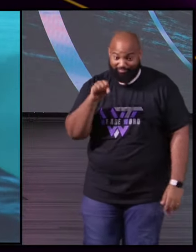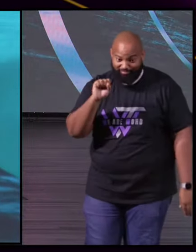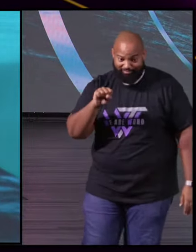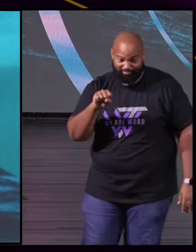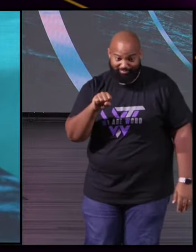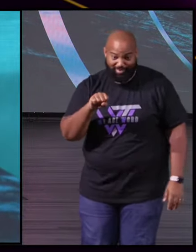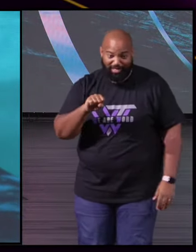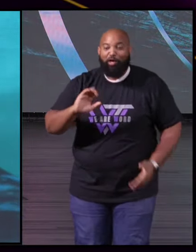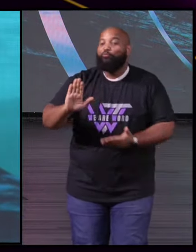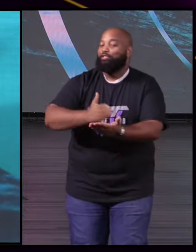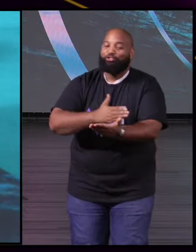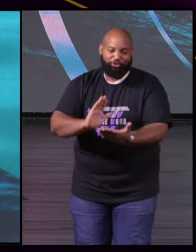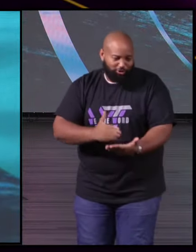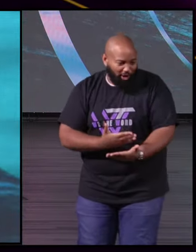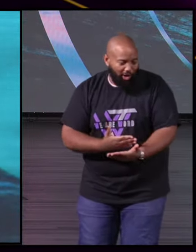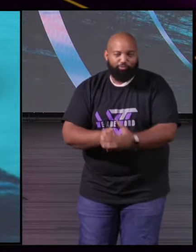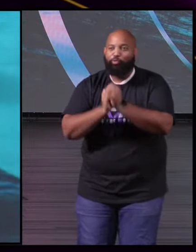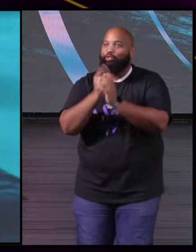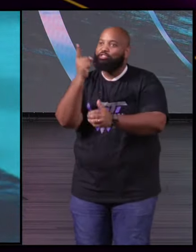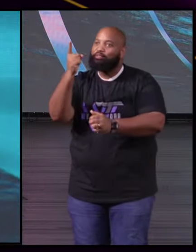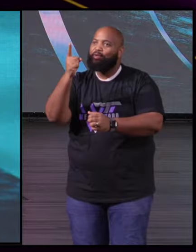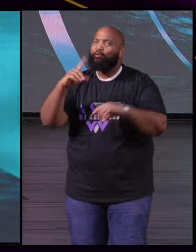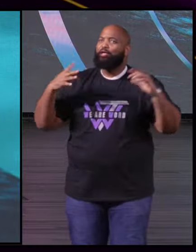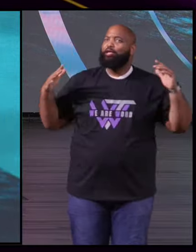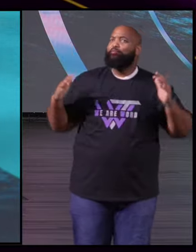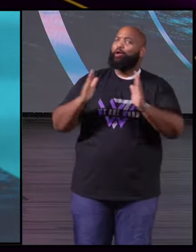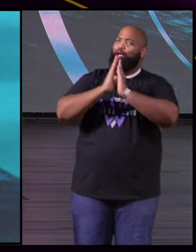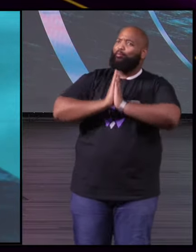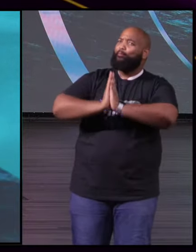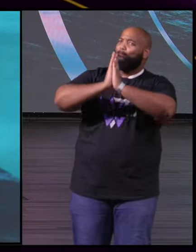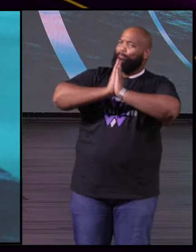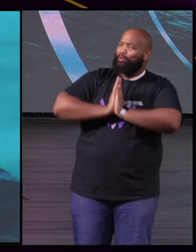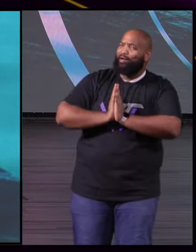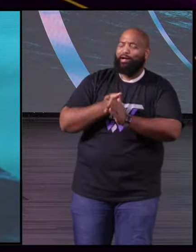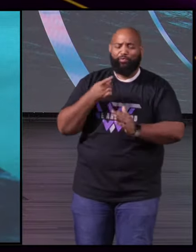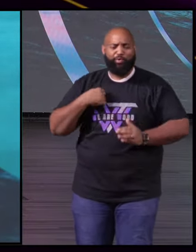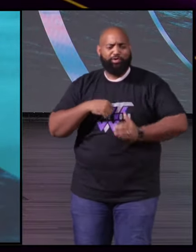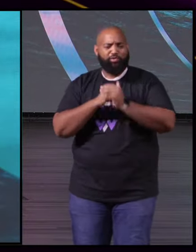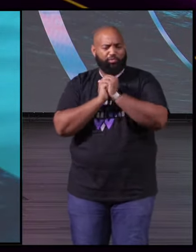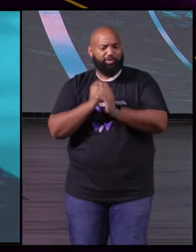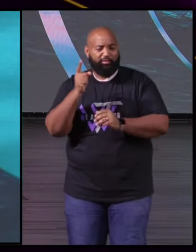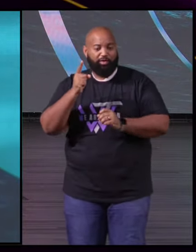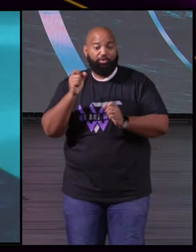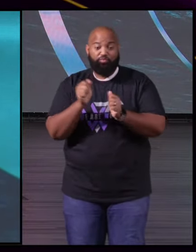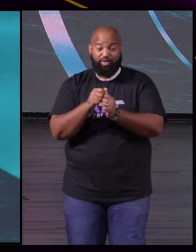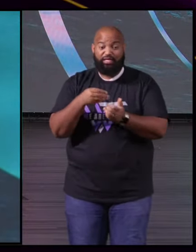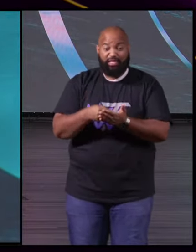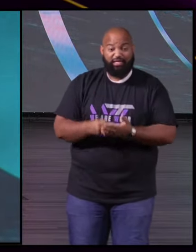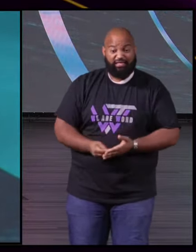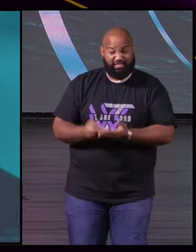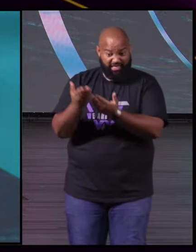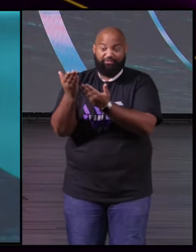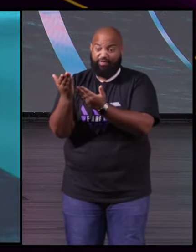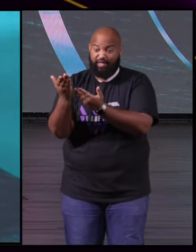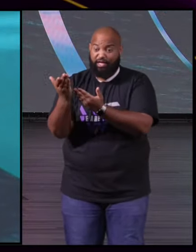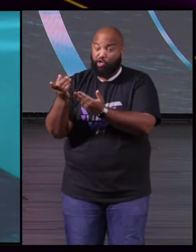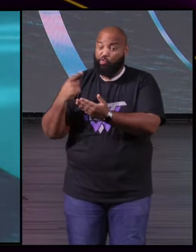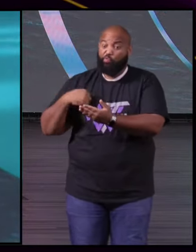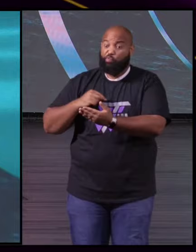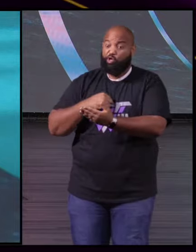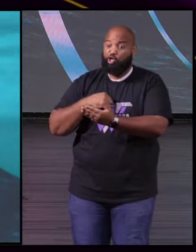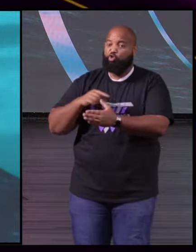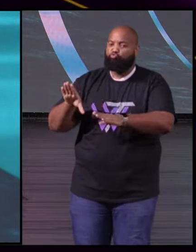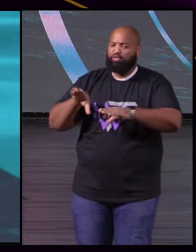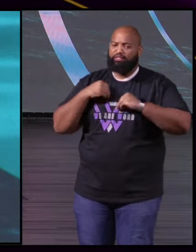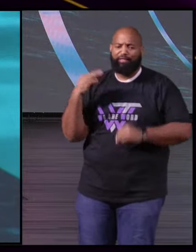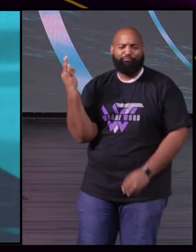God in song. We're gonna worship him in prayer. We're gonna worship him in our giving. We're gonna worship him by